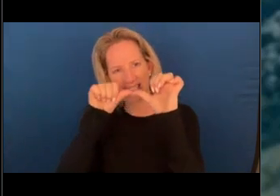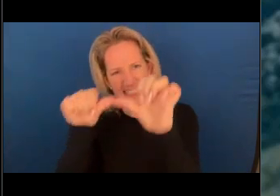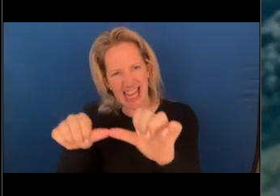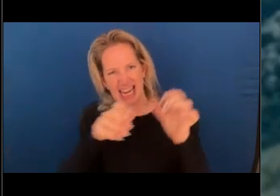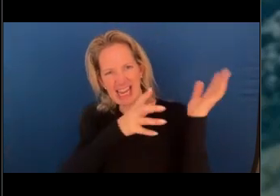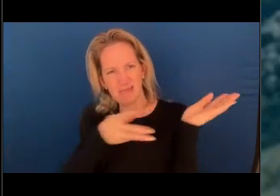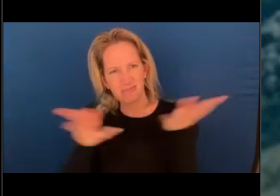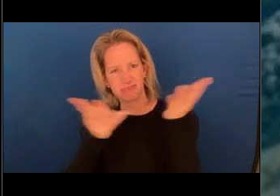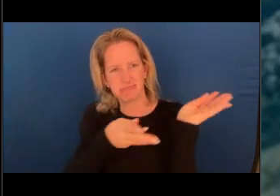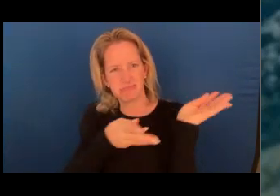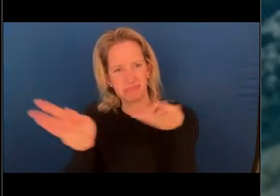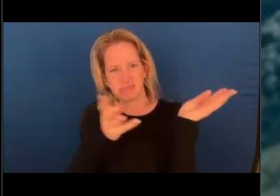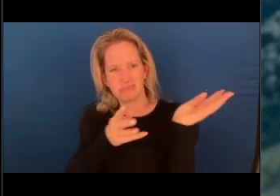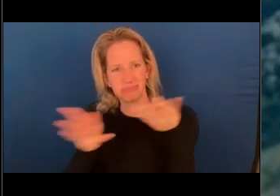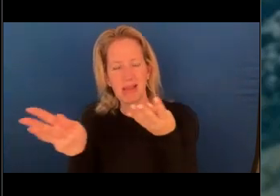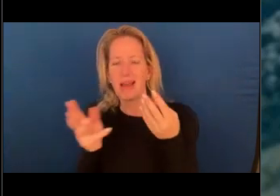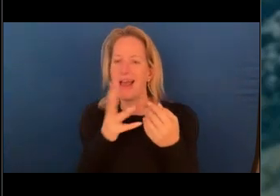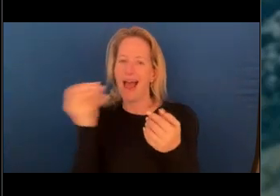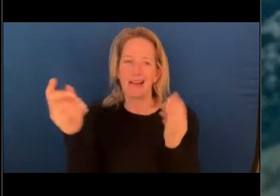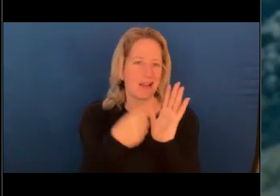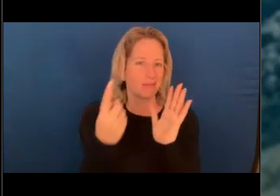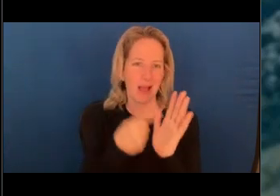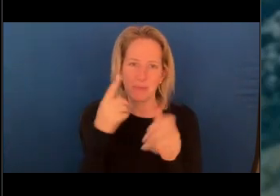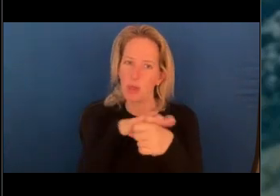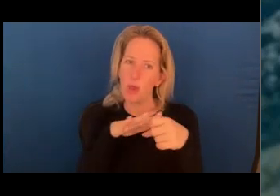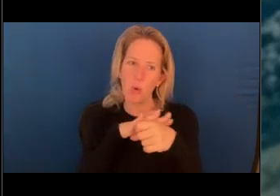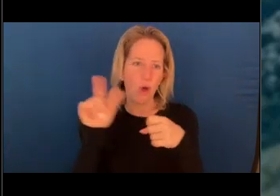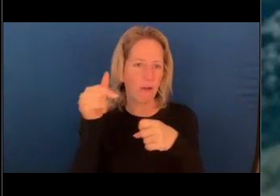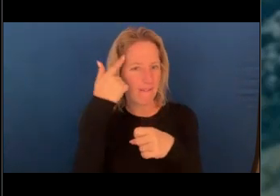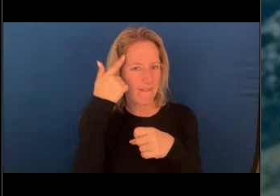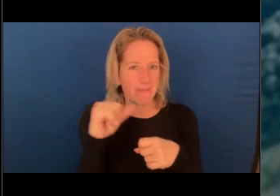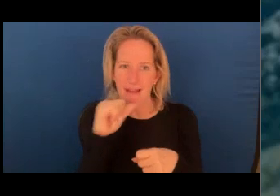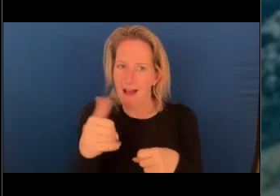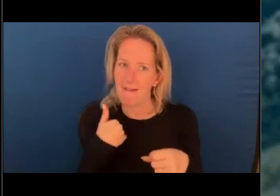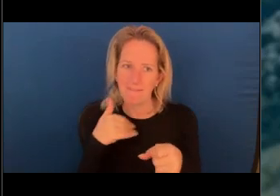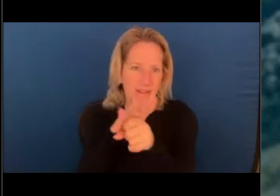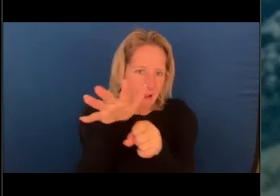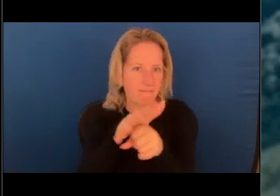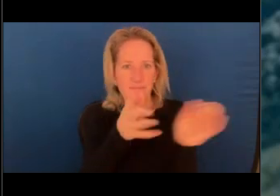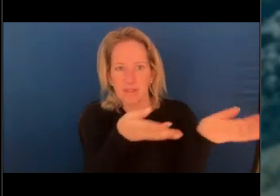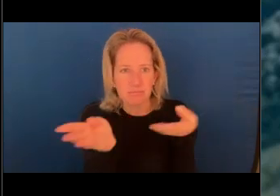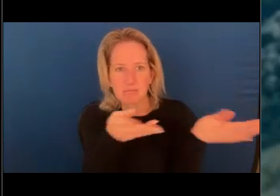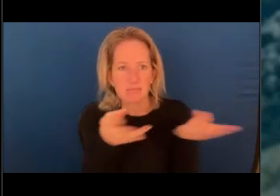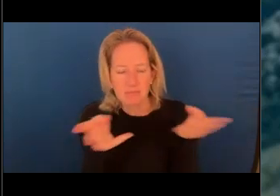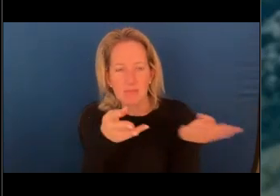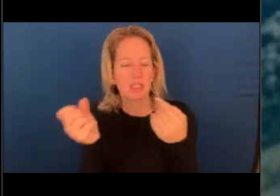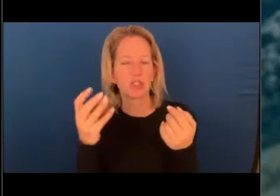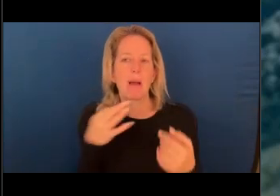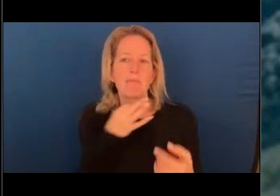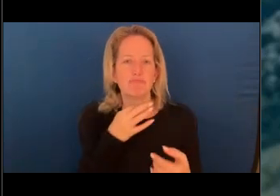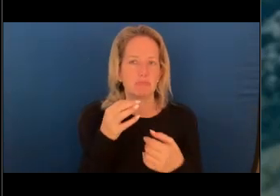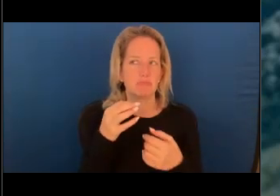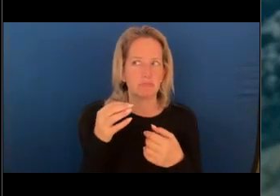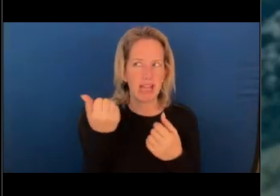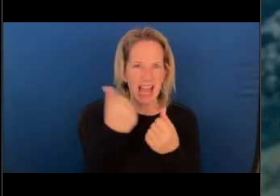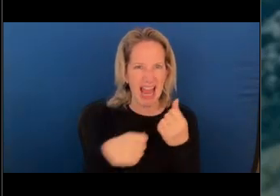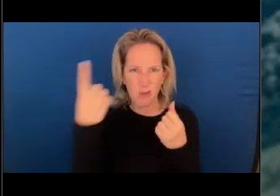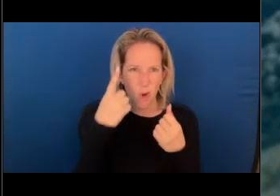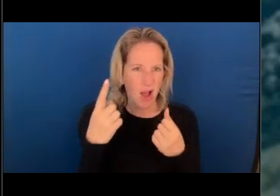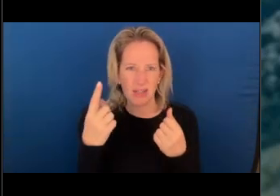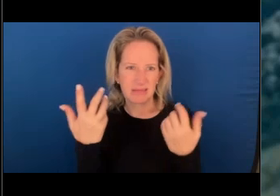not receiving that. Local governments have to pay them. So I was wondering if you've encountered any people not wanting you to